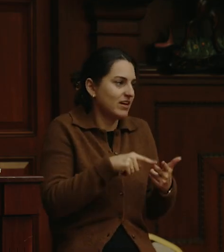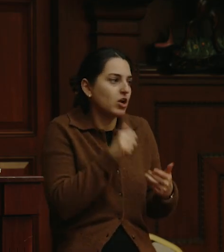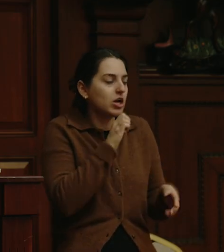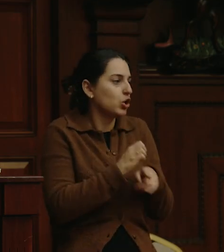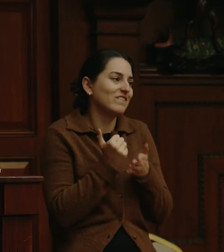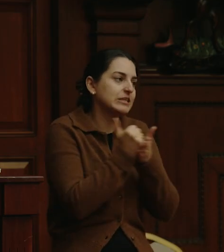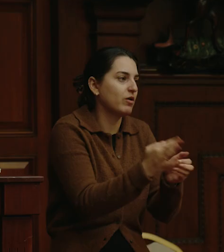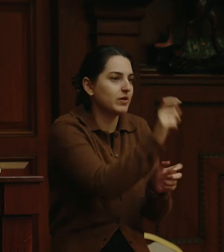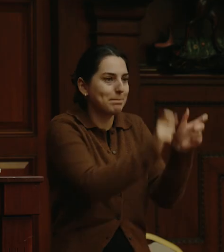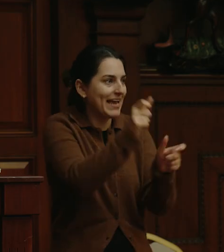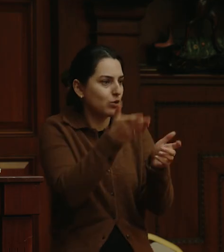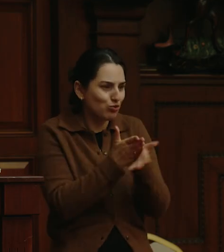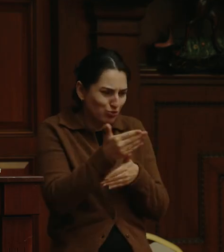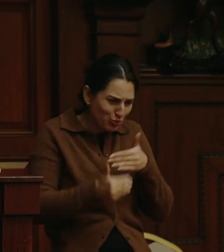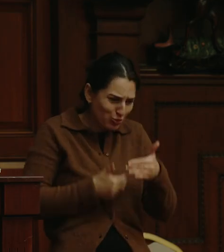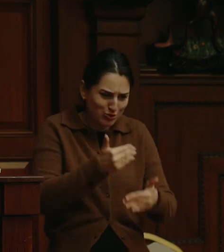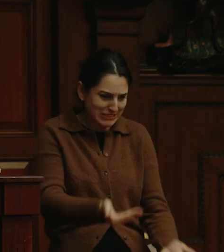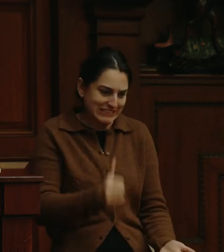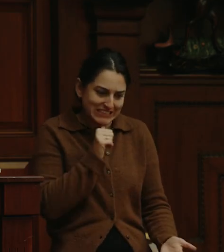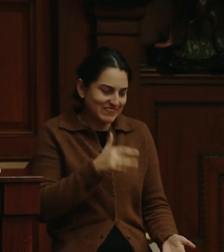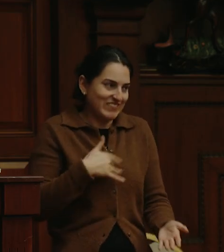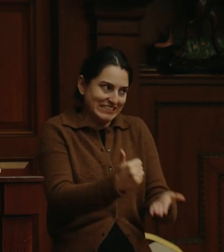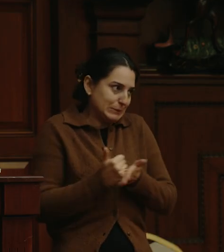support for the patient going through this journey.